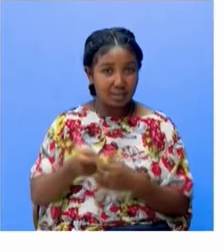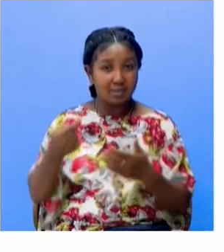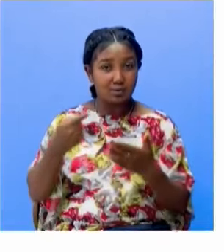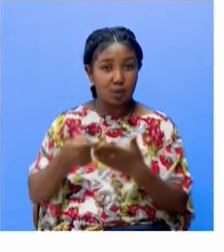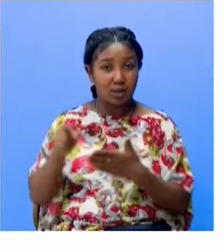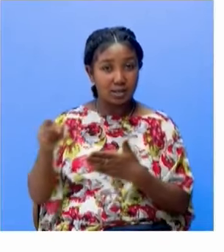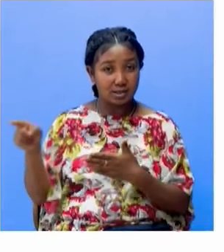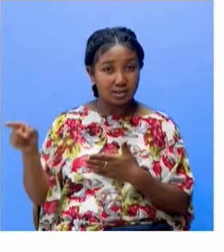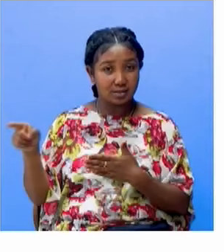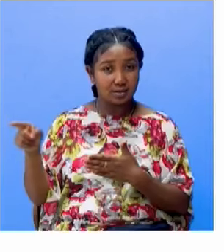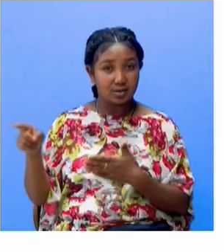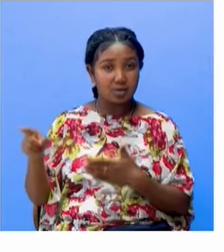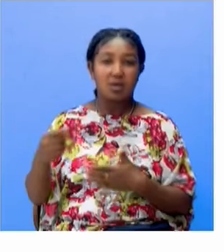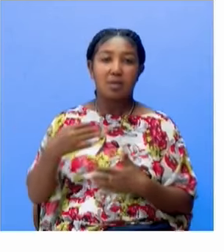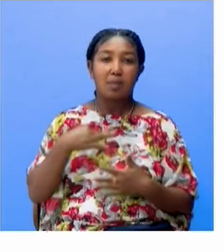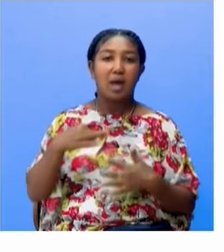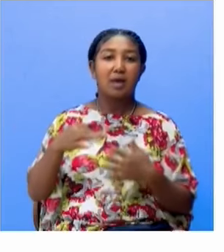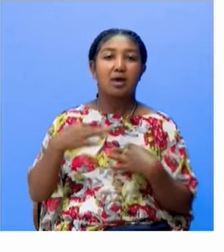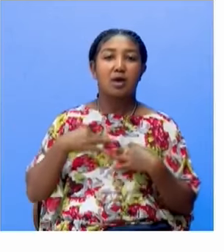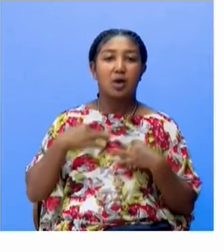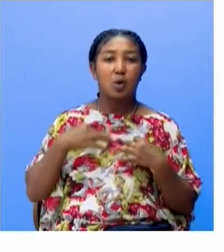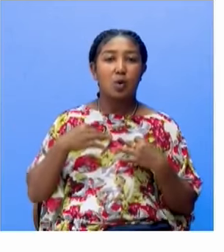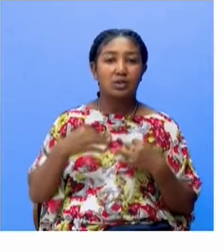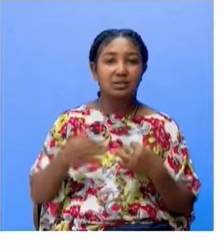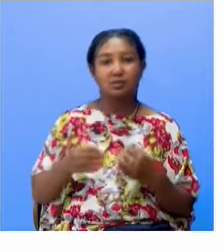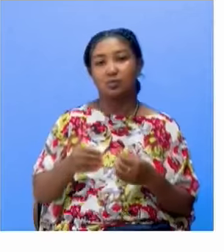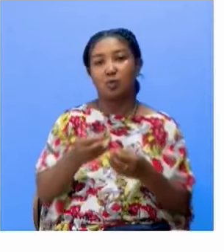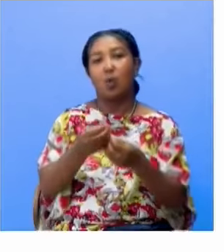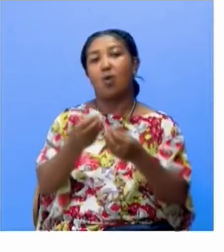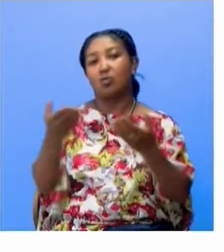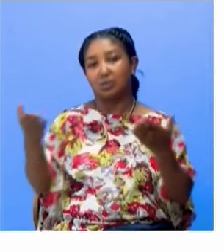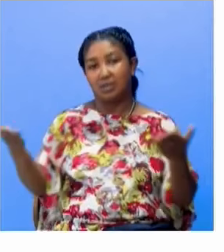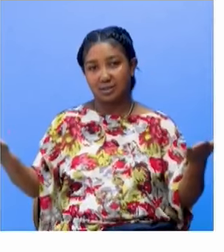one is here, my clothes can be the object.